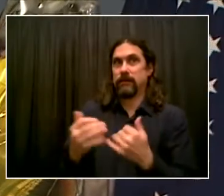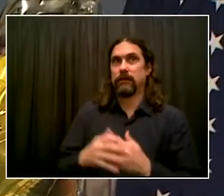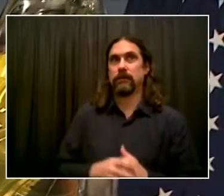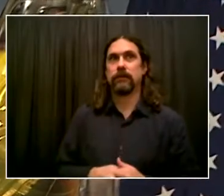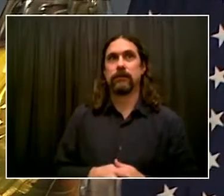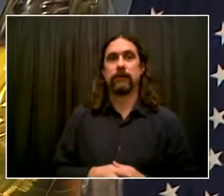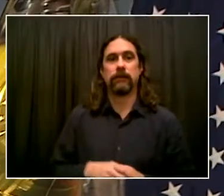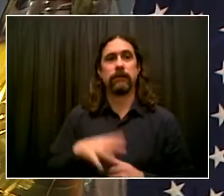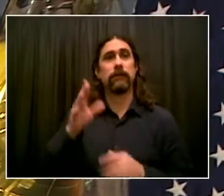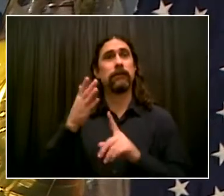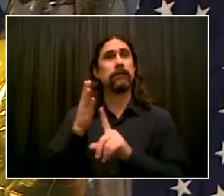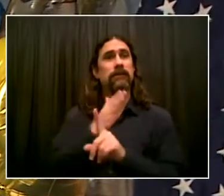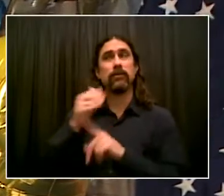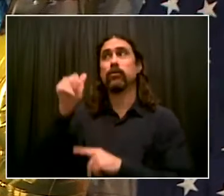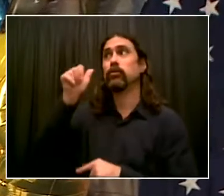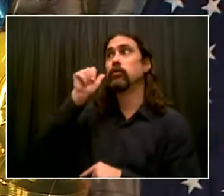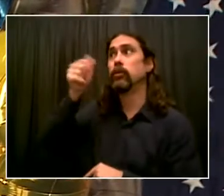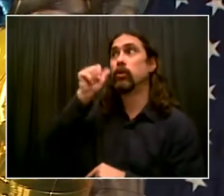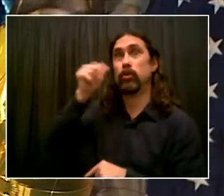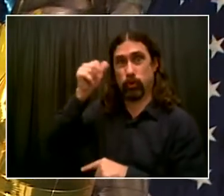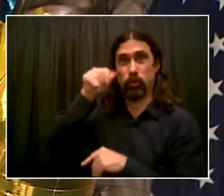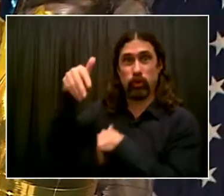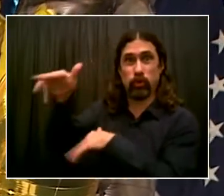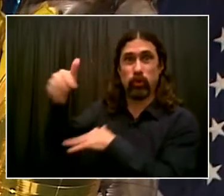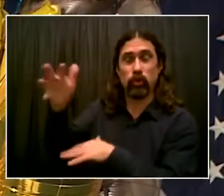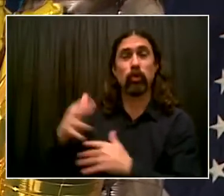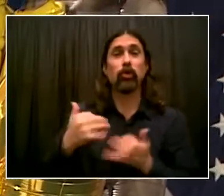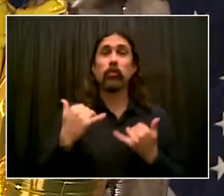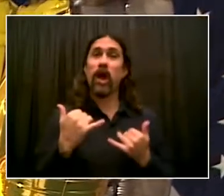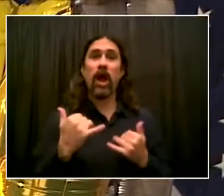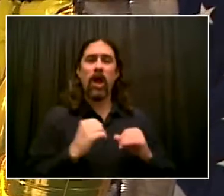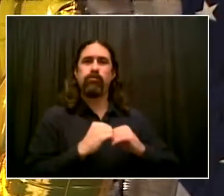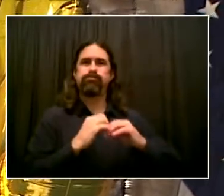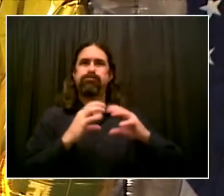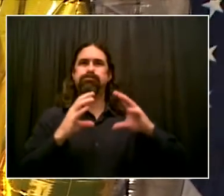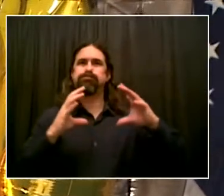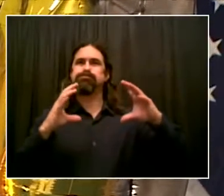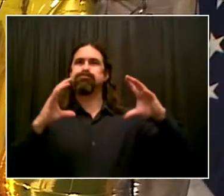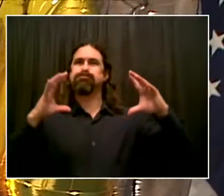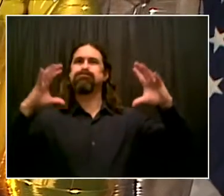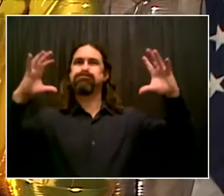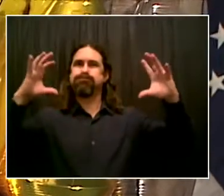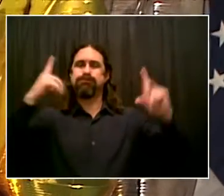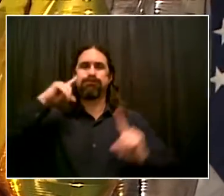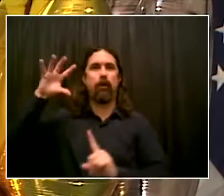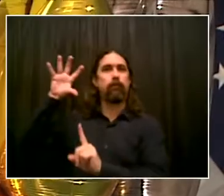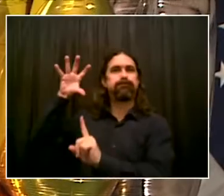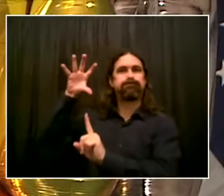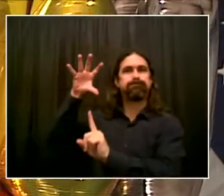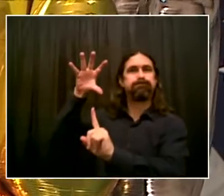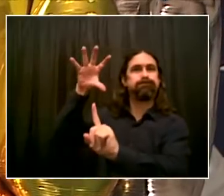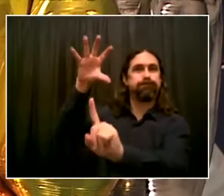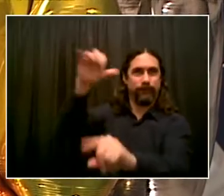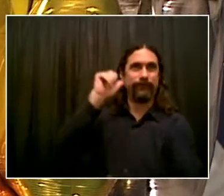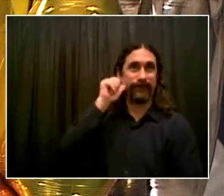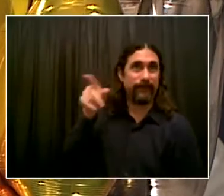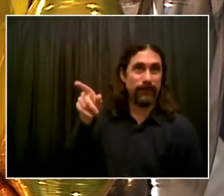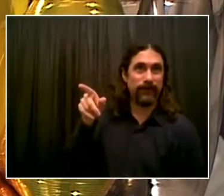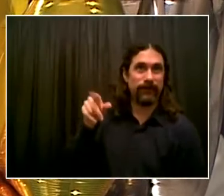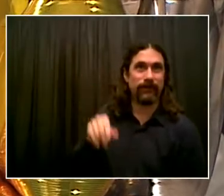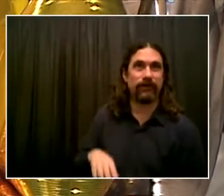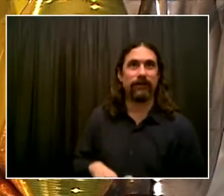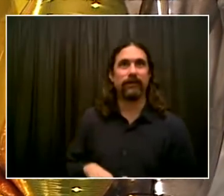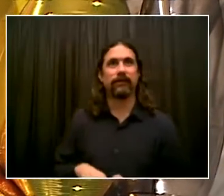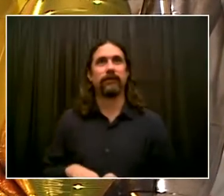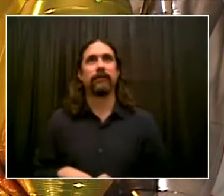It's really joyous. Commissioner Shea and I are going to be out there with folks from Macy's at 4 o'clock this afternoon to